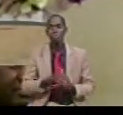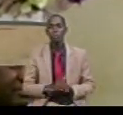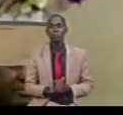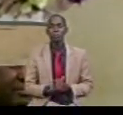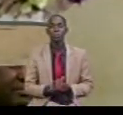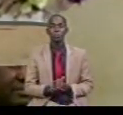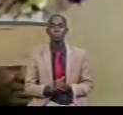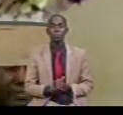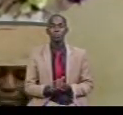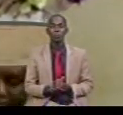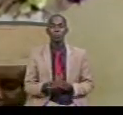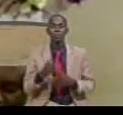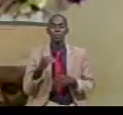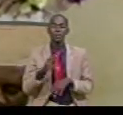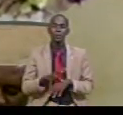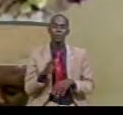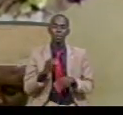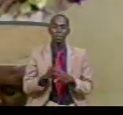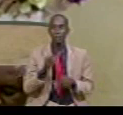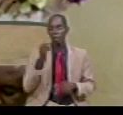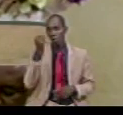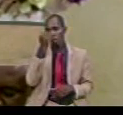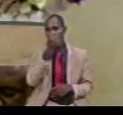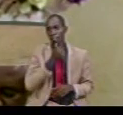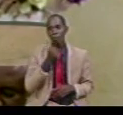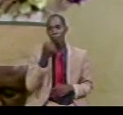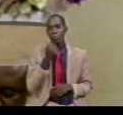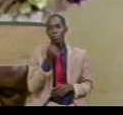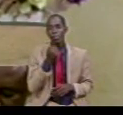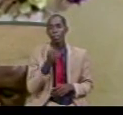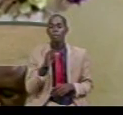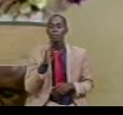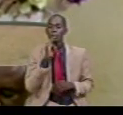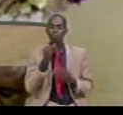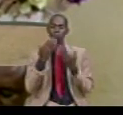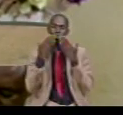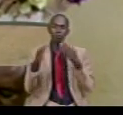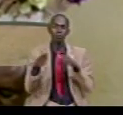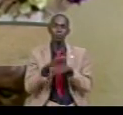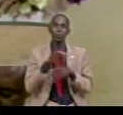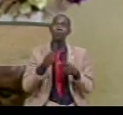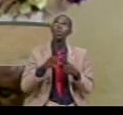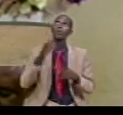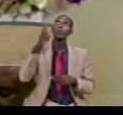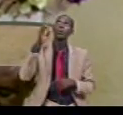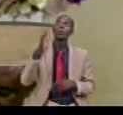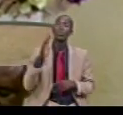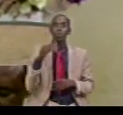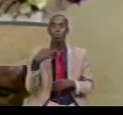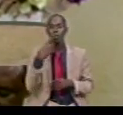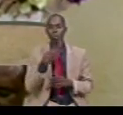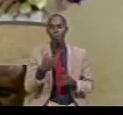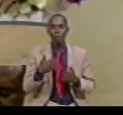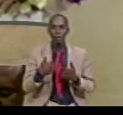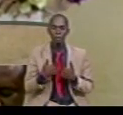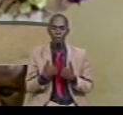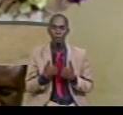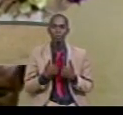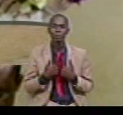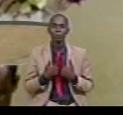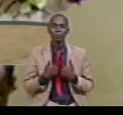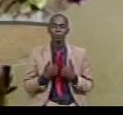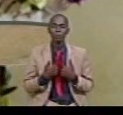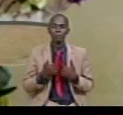The church in Africa is grateful to God who has stirred the